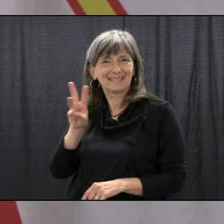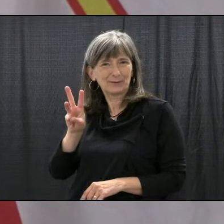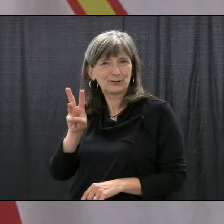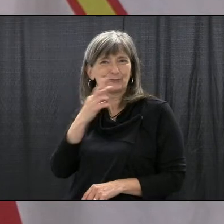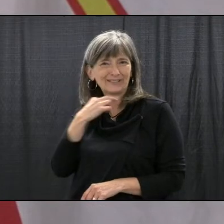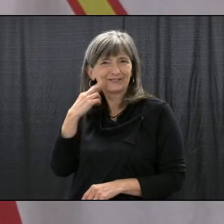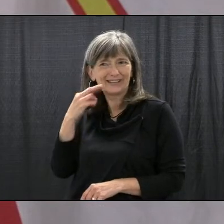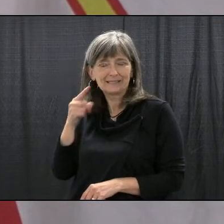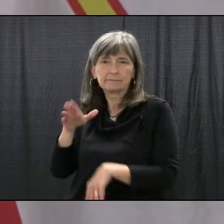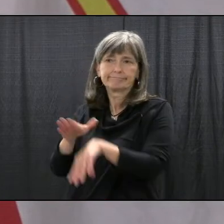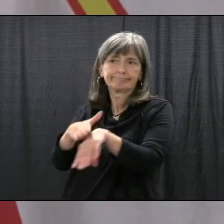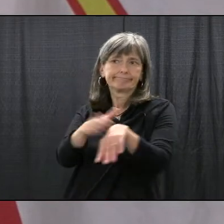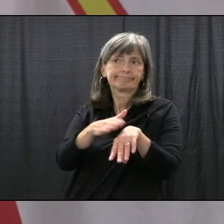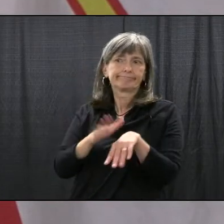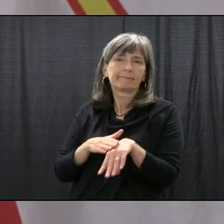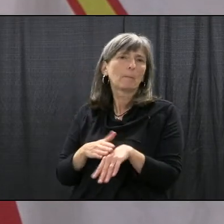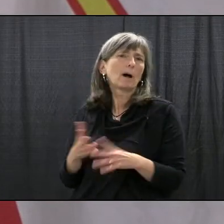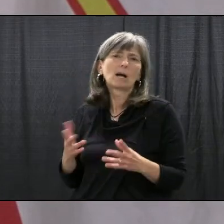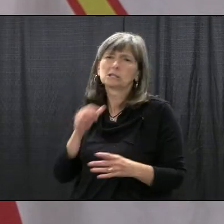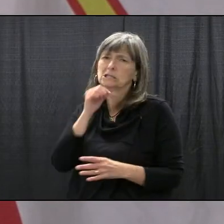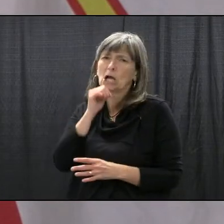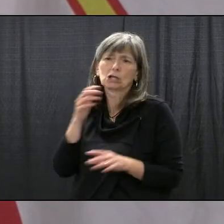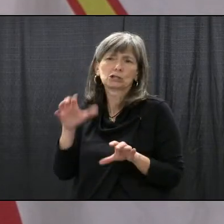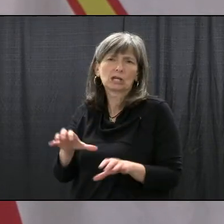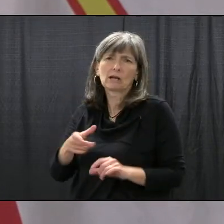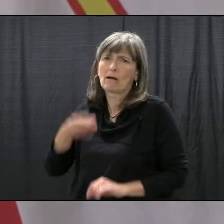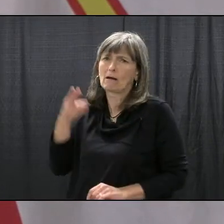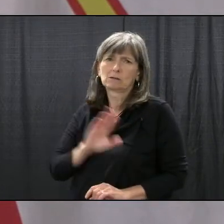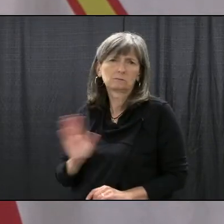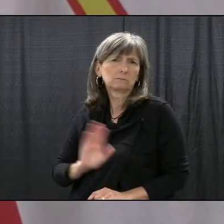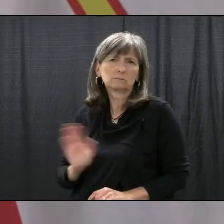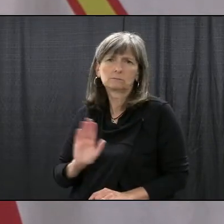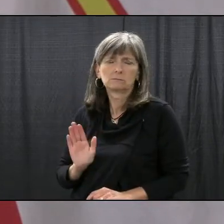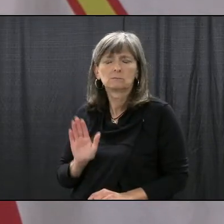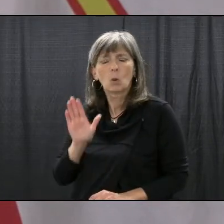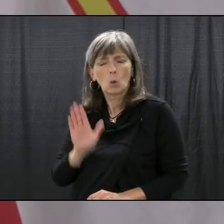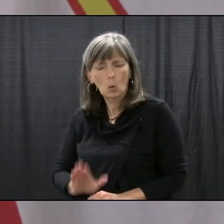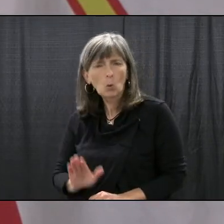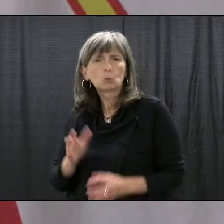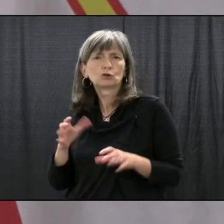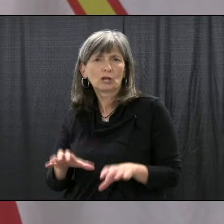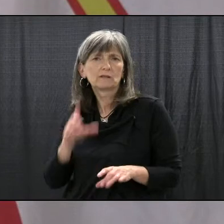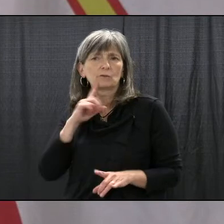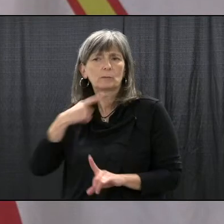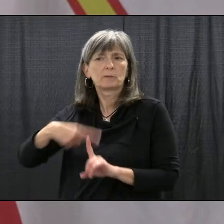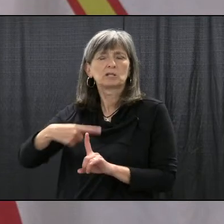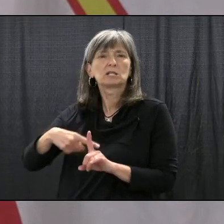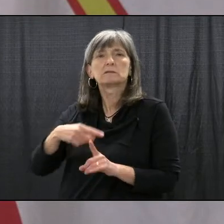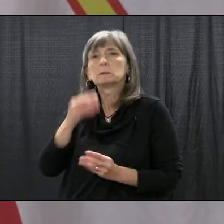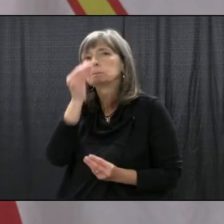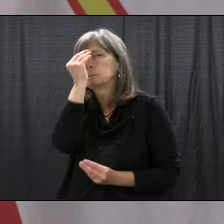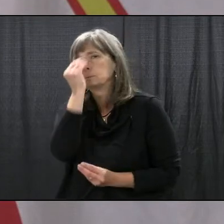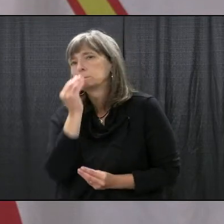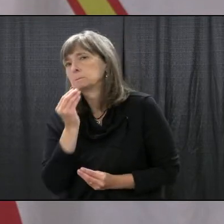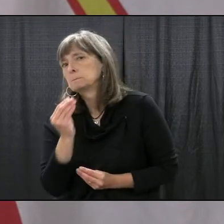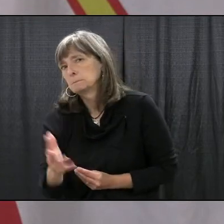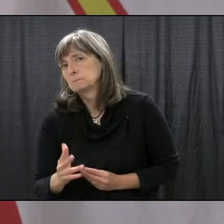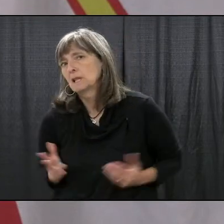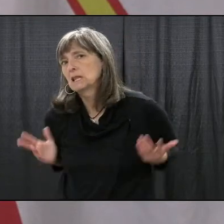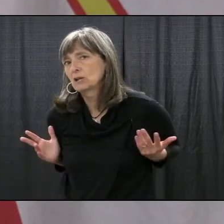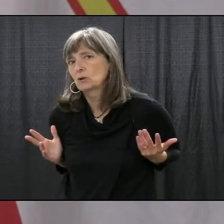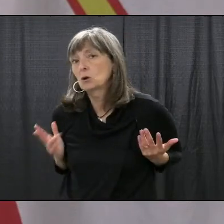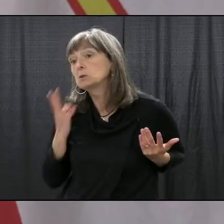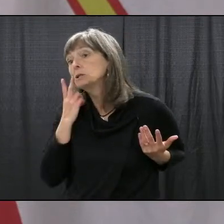but these were low risk situations for the most part, and it's really just about making sure that out of an abundance of caution that